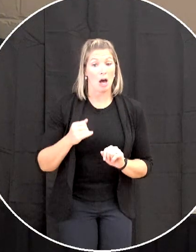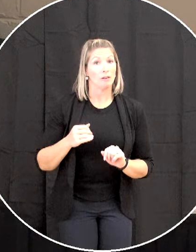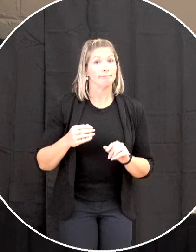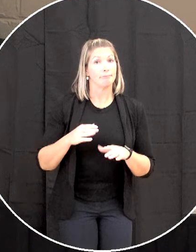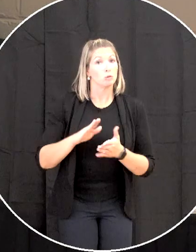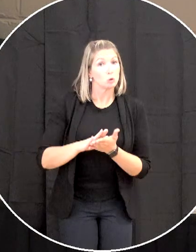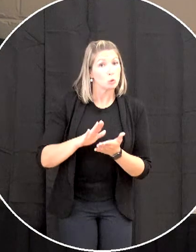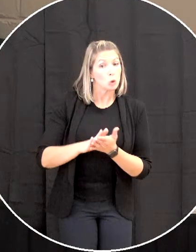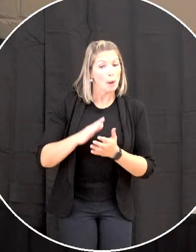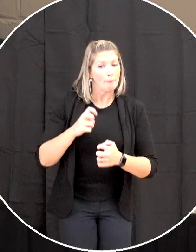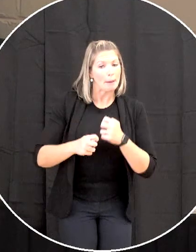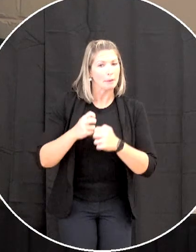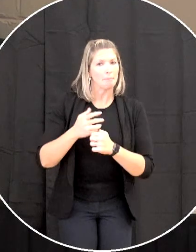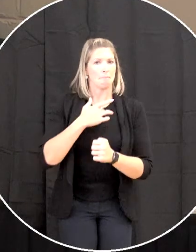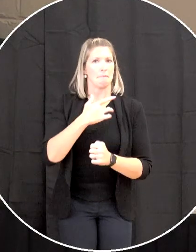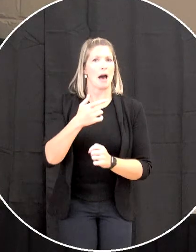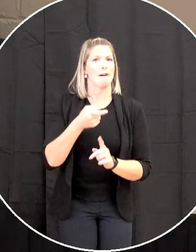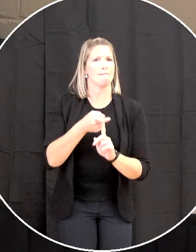the director.